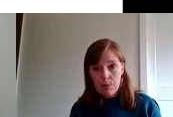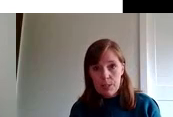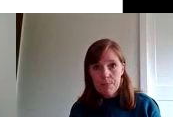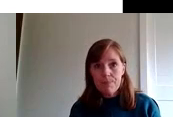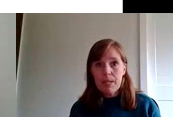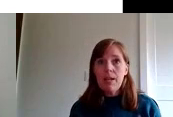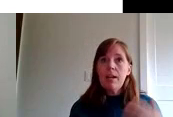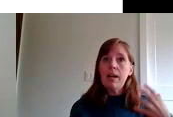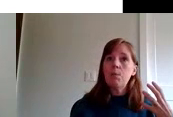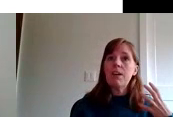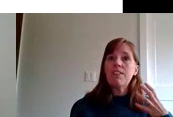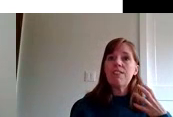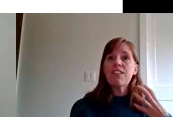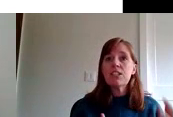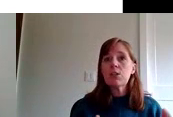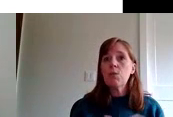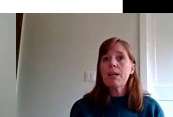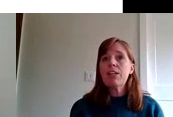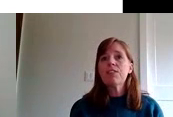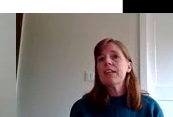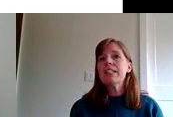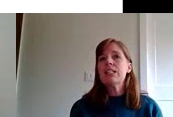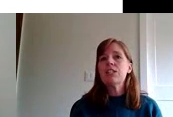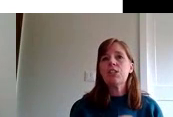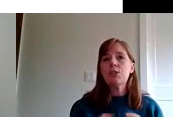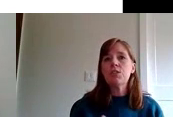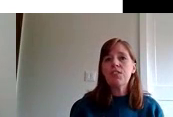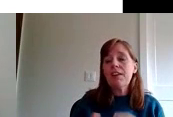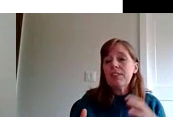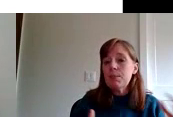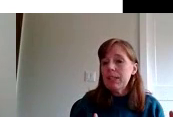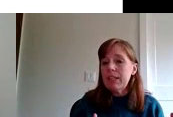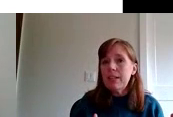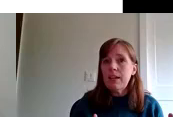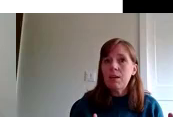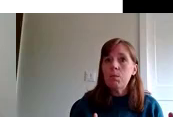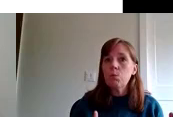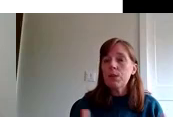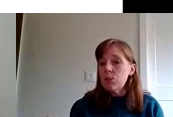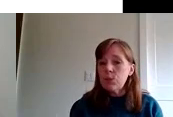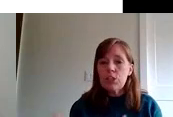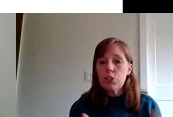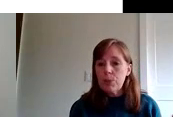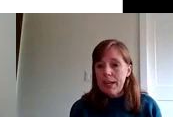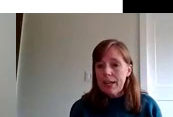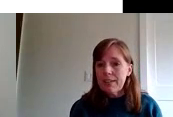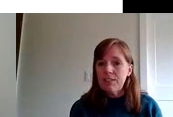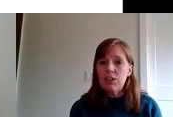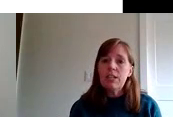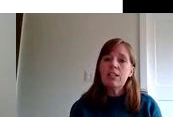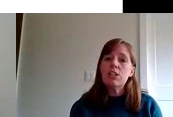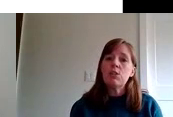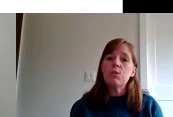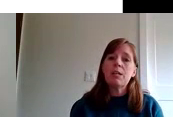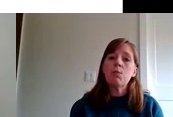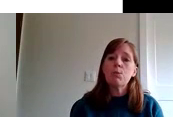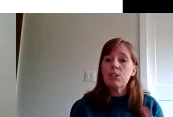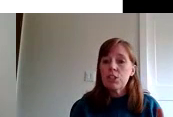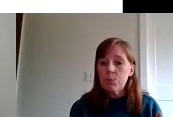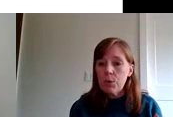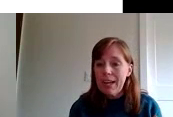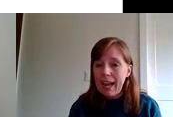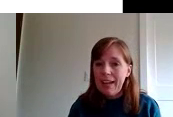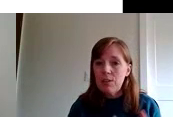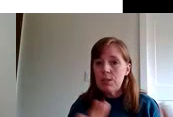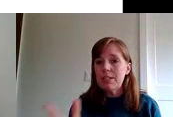without sound. And physical, make your device easier to use if you have limited reach or strength, if you need to use the